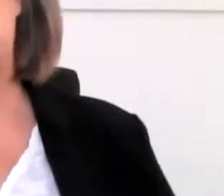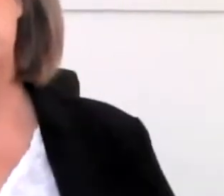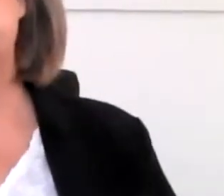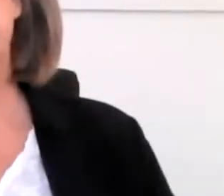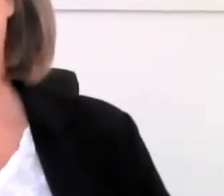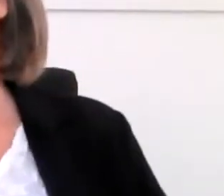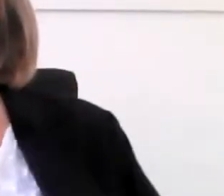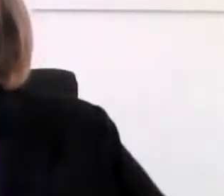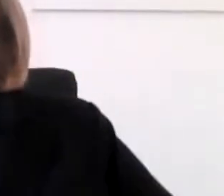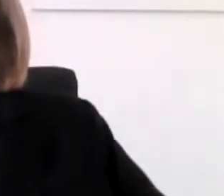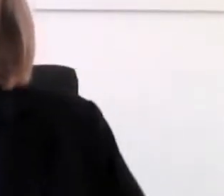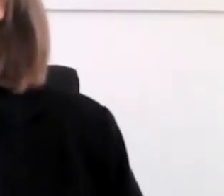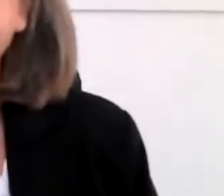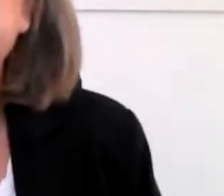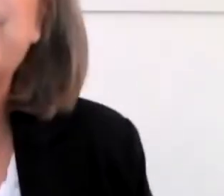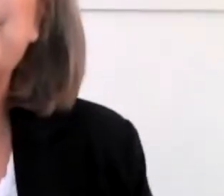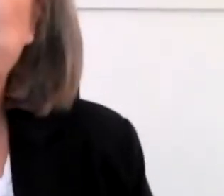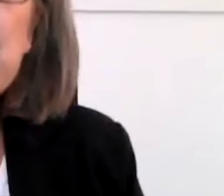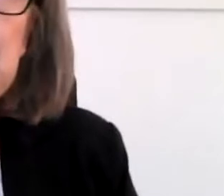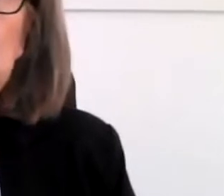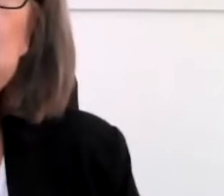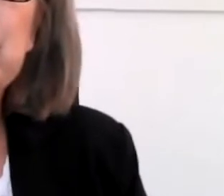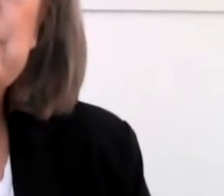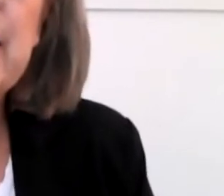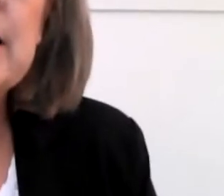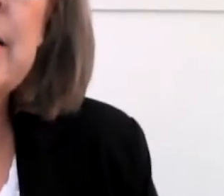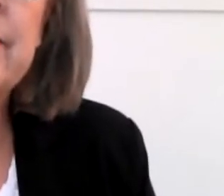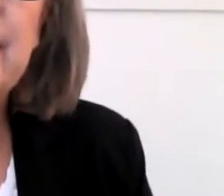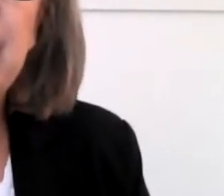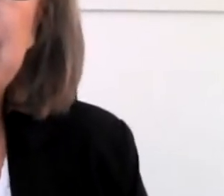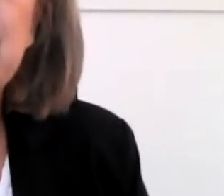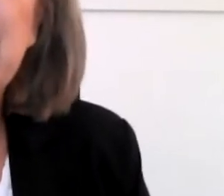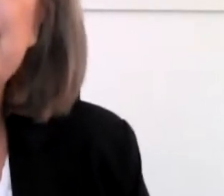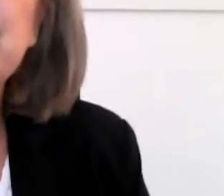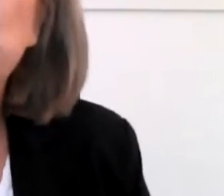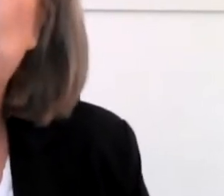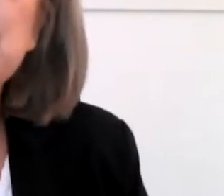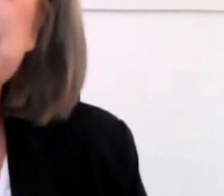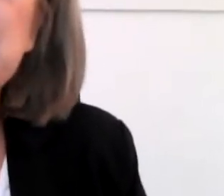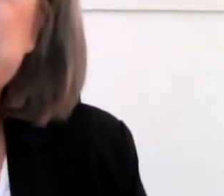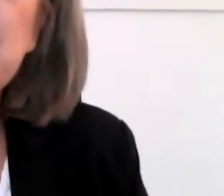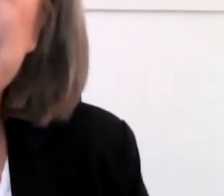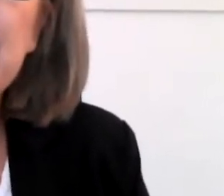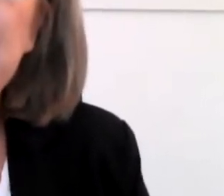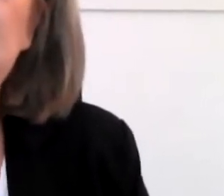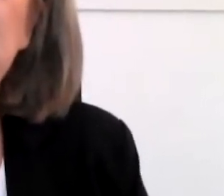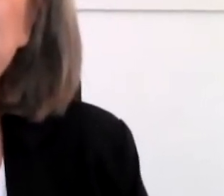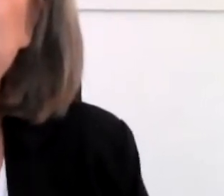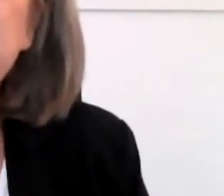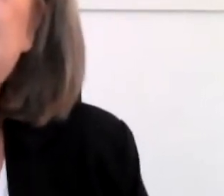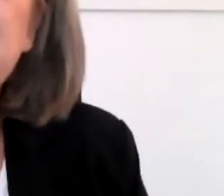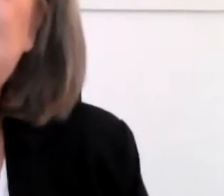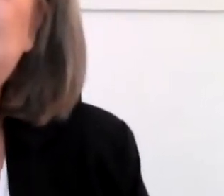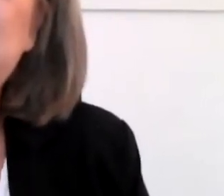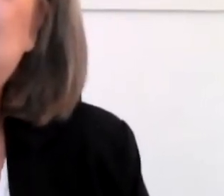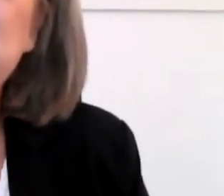writ large we probably can. From a research perspective, I have some qualms about doing that. And the